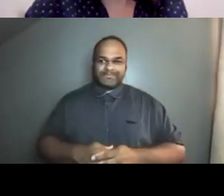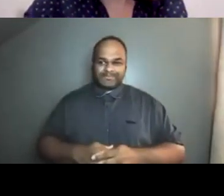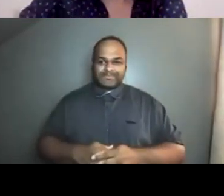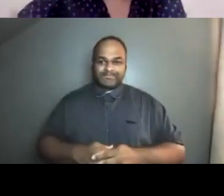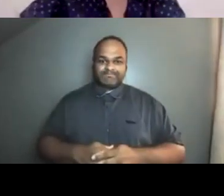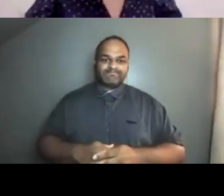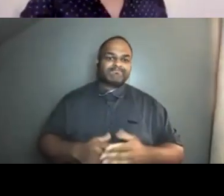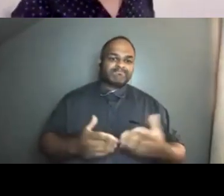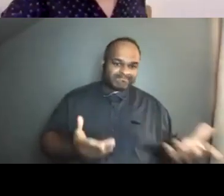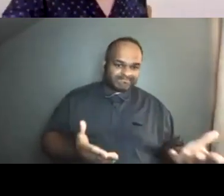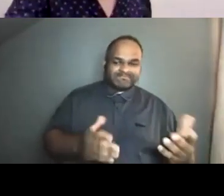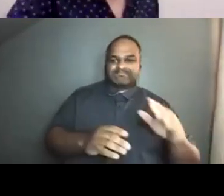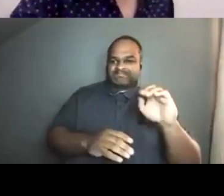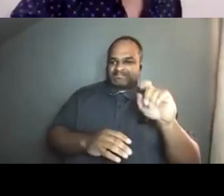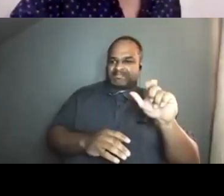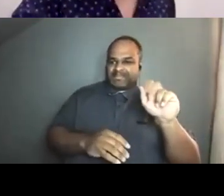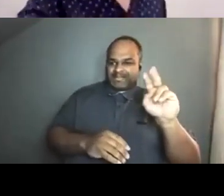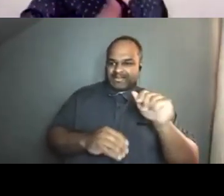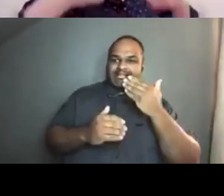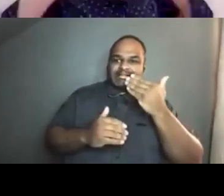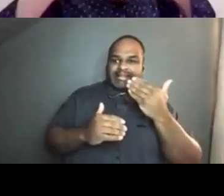Thank you for organizing it.